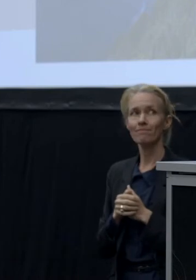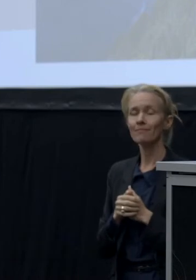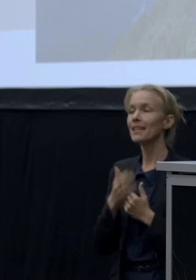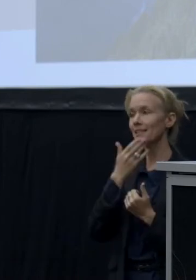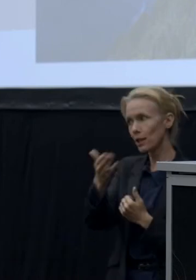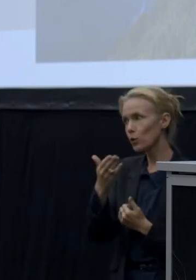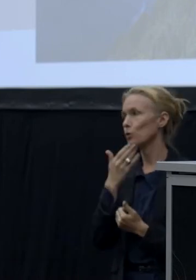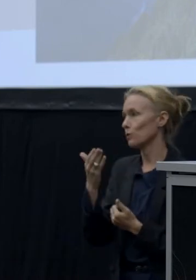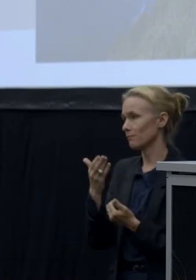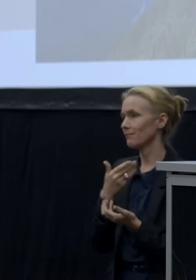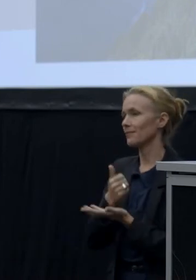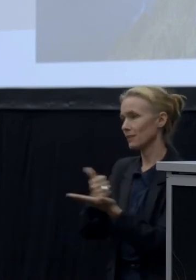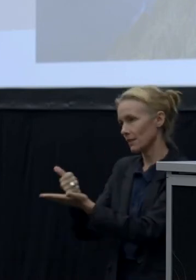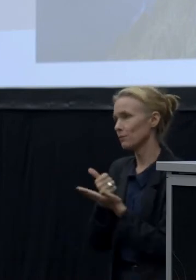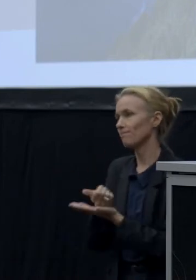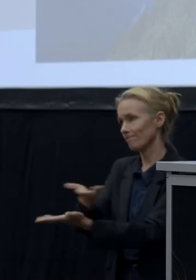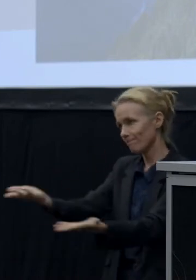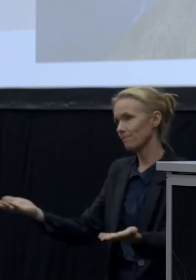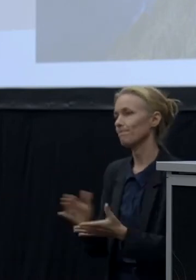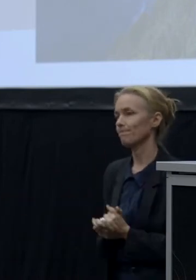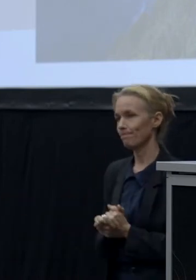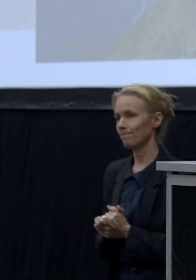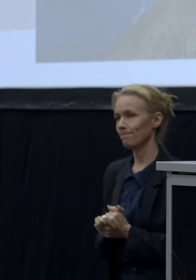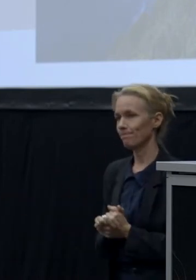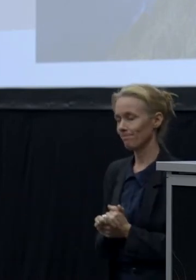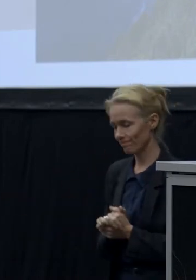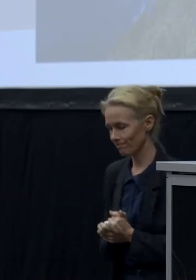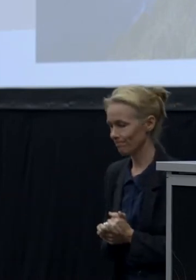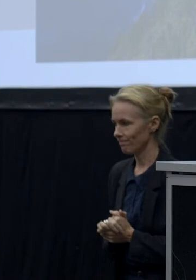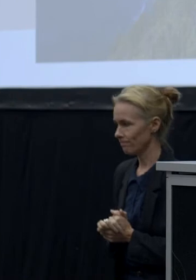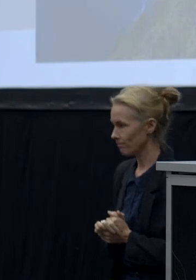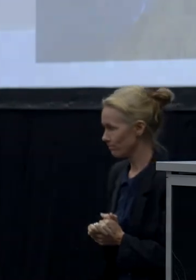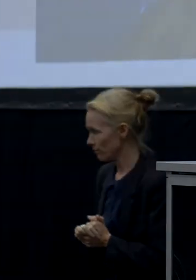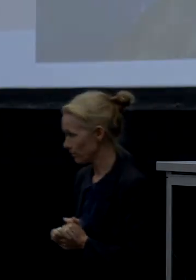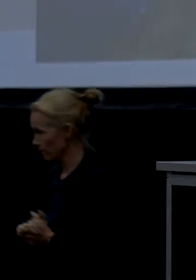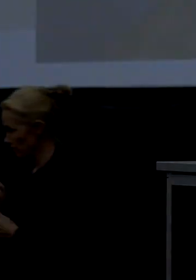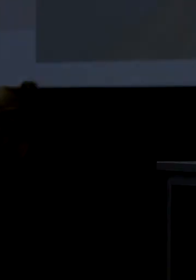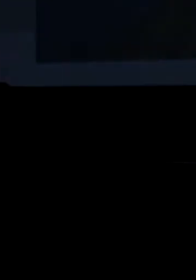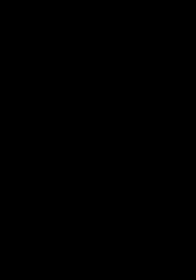koutou, tēnā koutou, a tēnā tātou katoa. Ka huri. Kia ora mai.